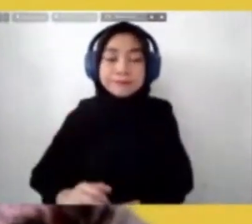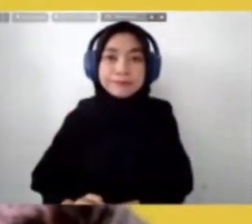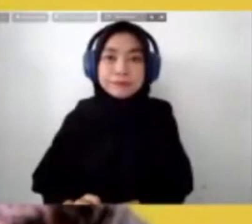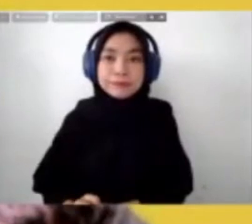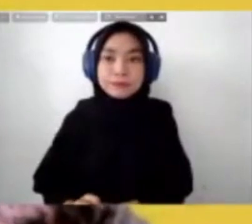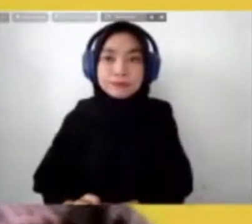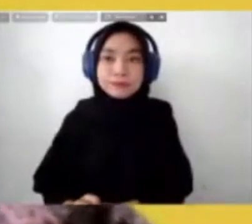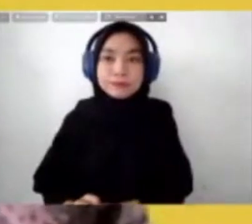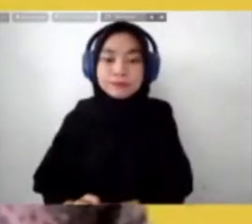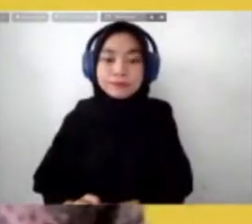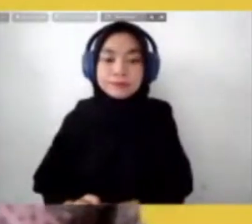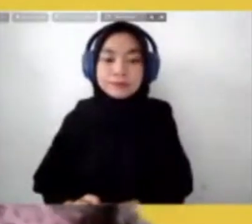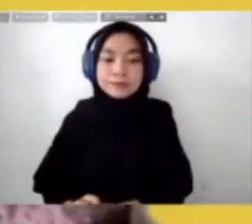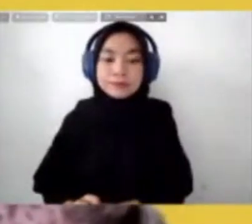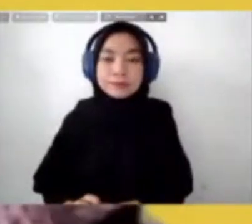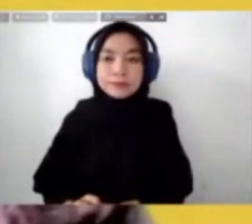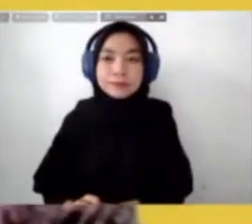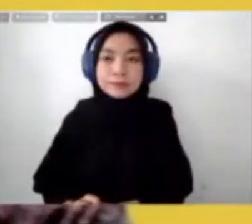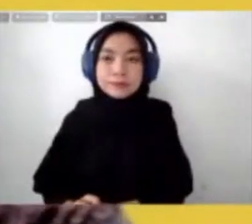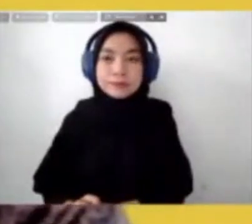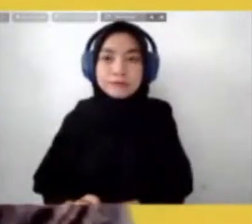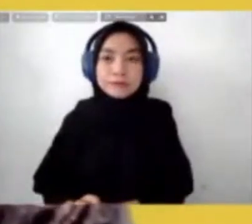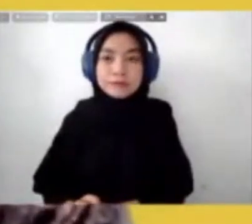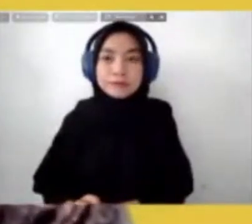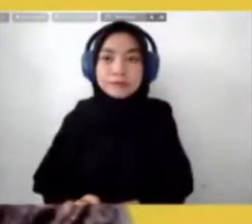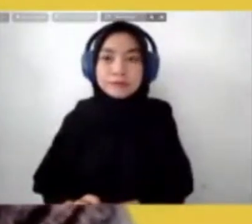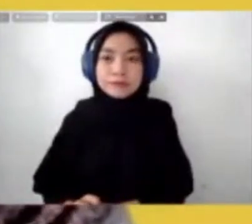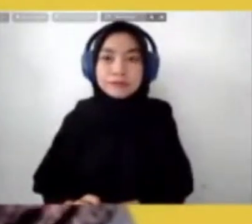I think we should wait a little bit more.